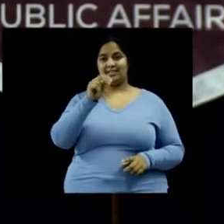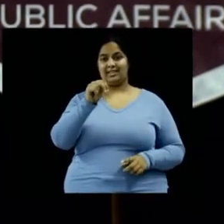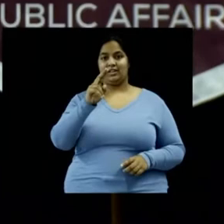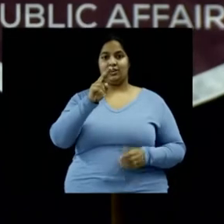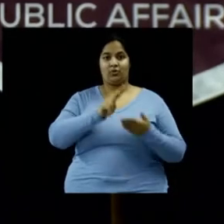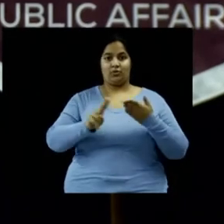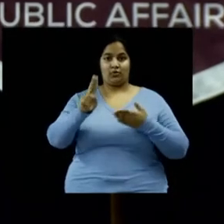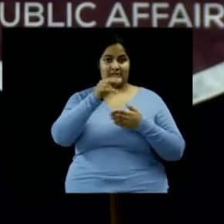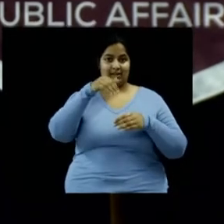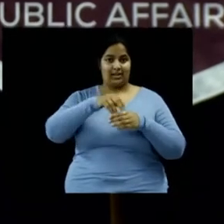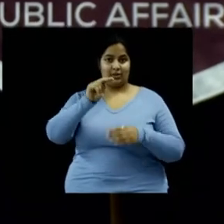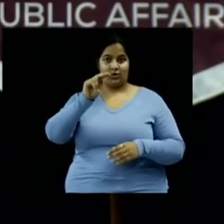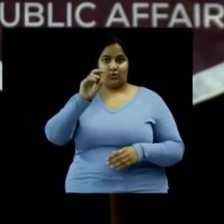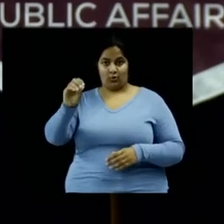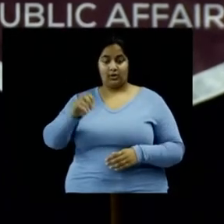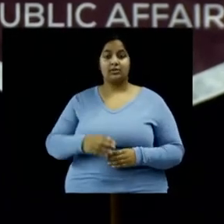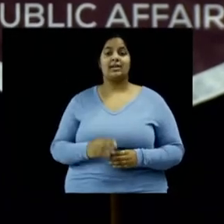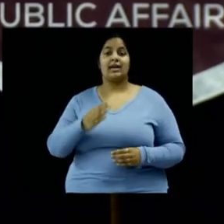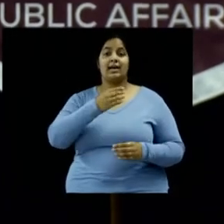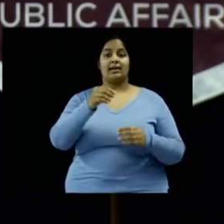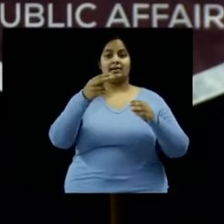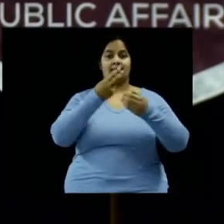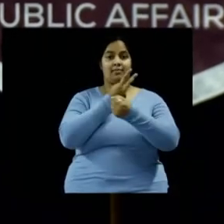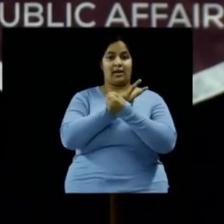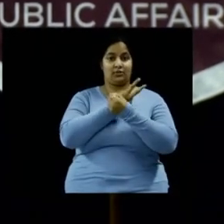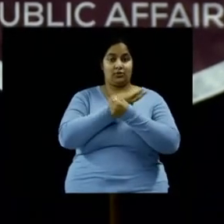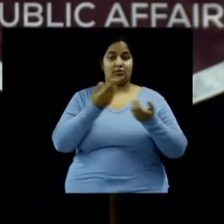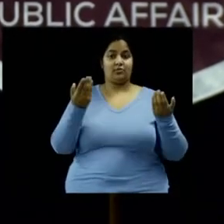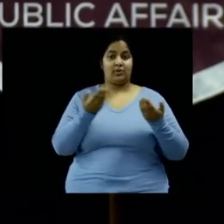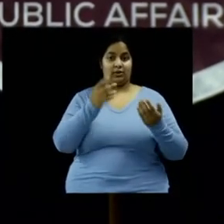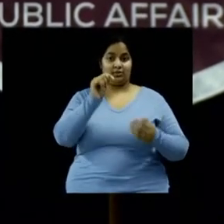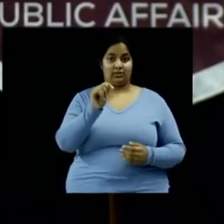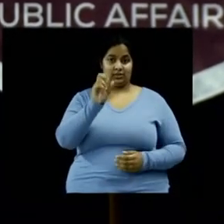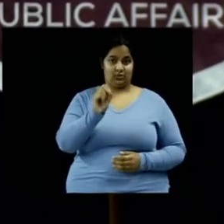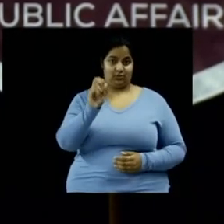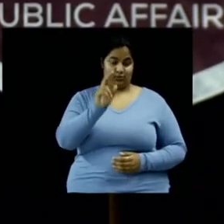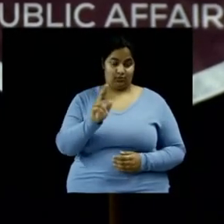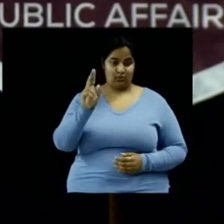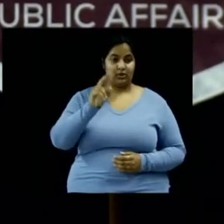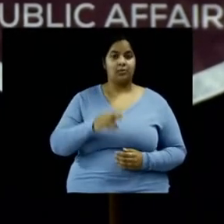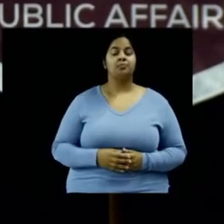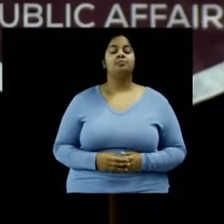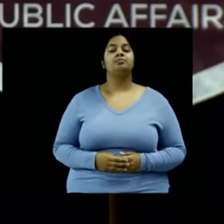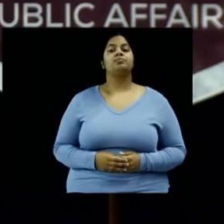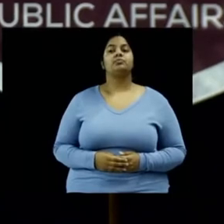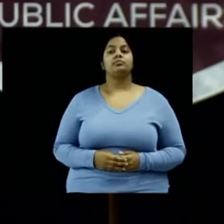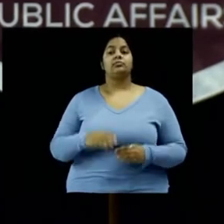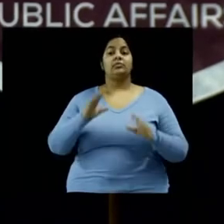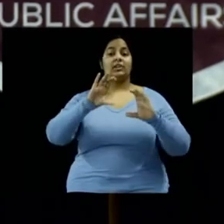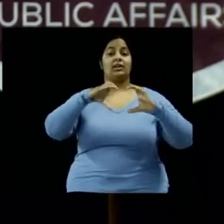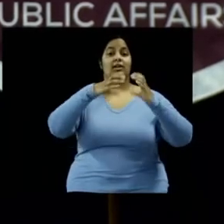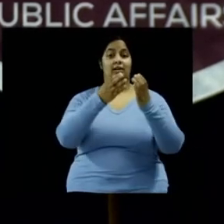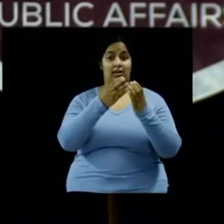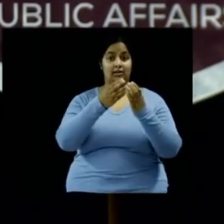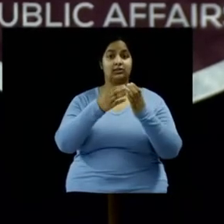Orleans, a master's degree in public administration from Texas Southern University, class of